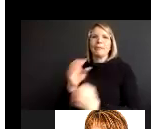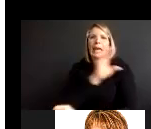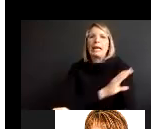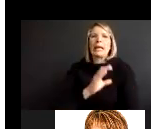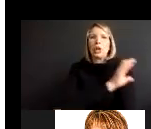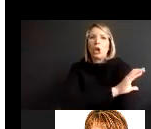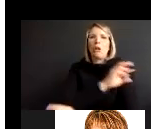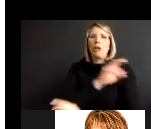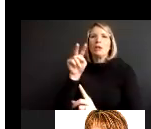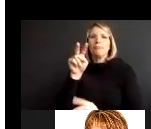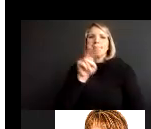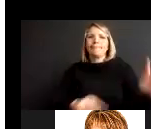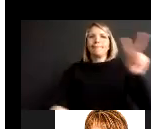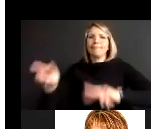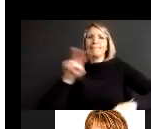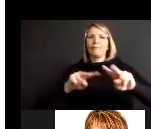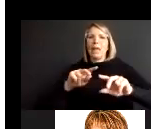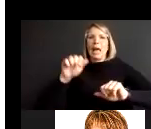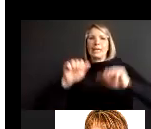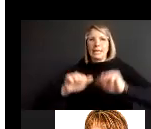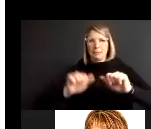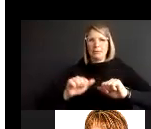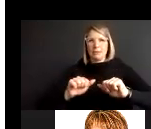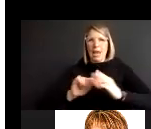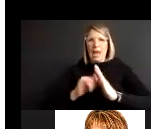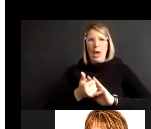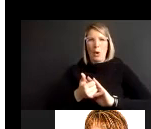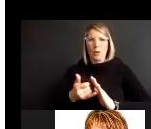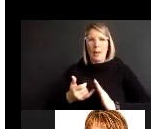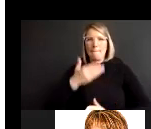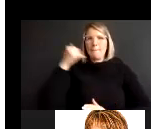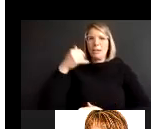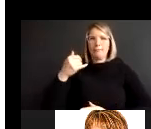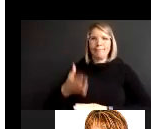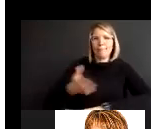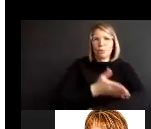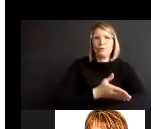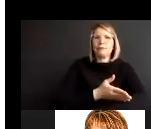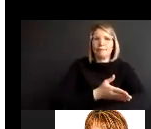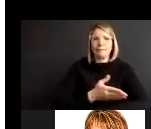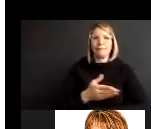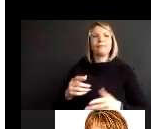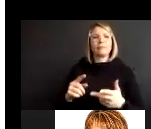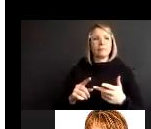understand that, you need that clinical judgment to go along with that. Again,